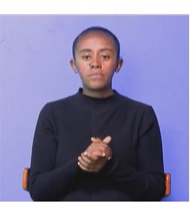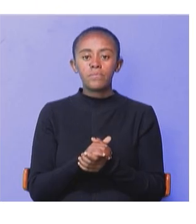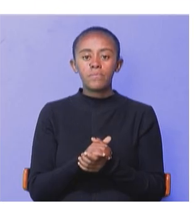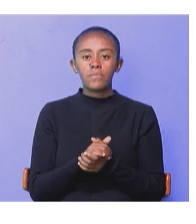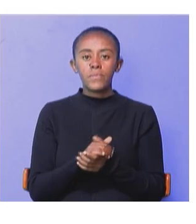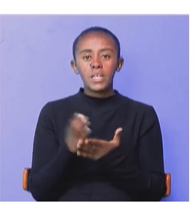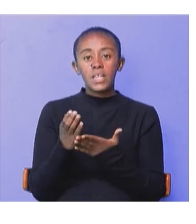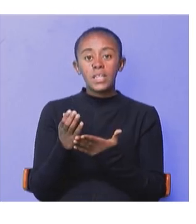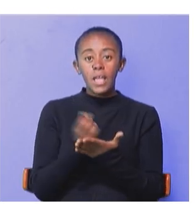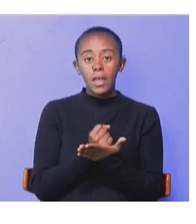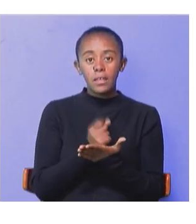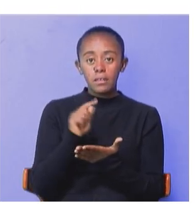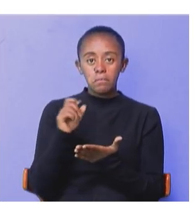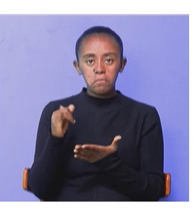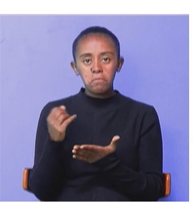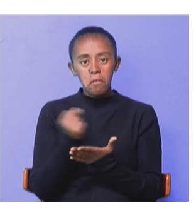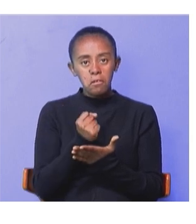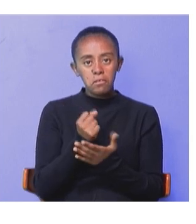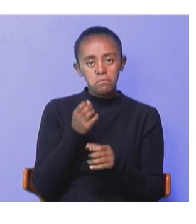take